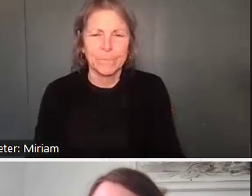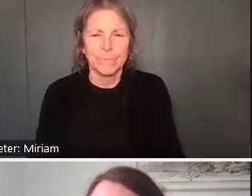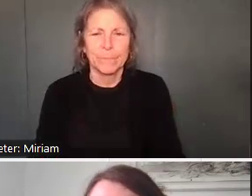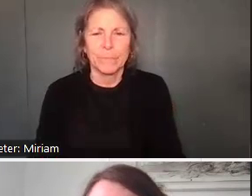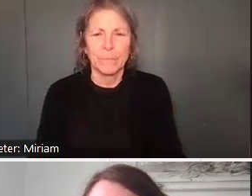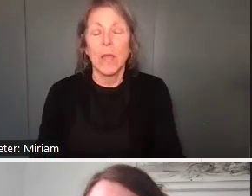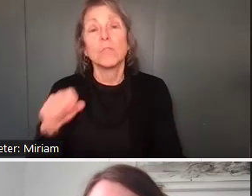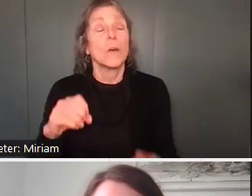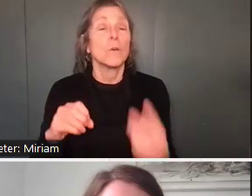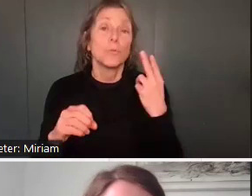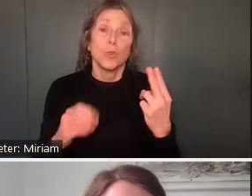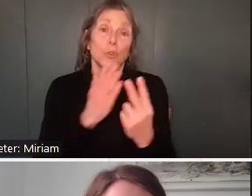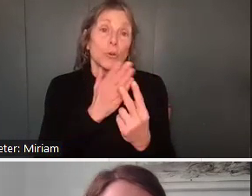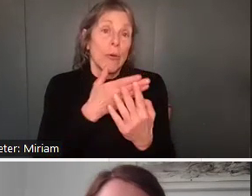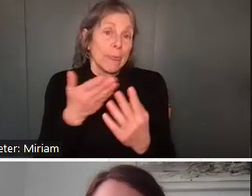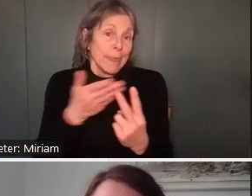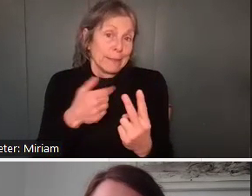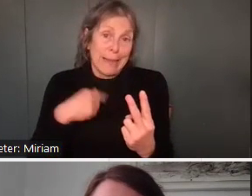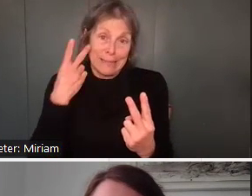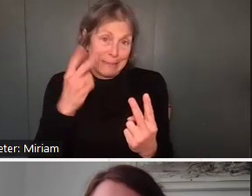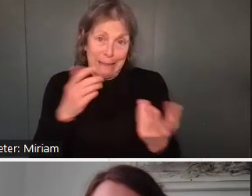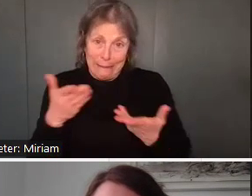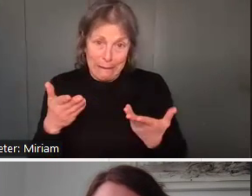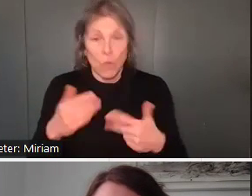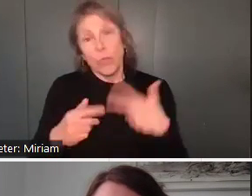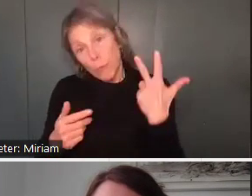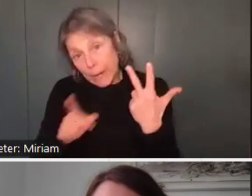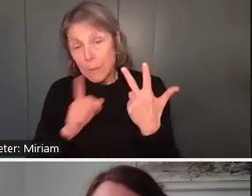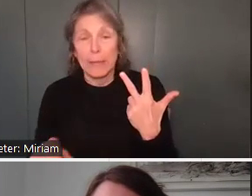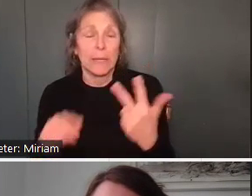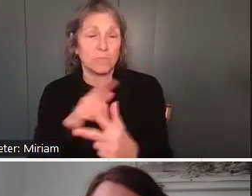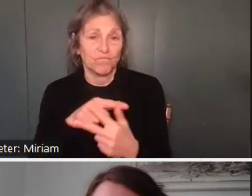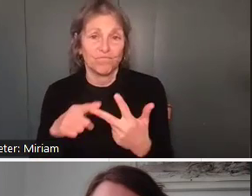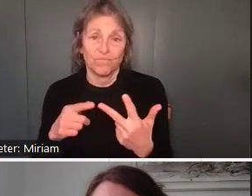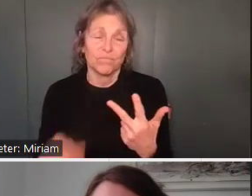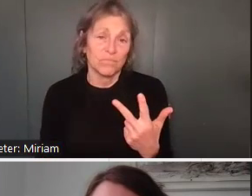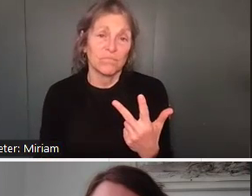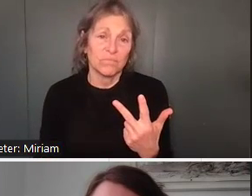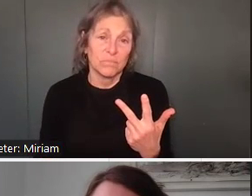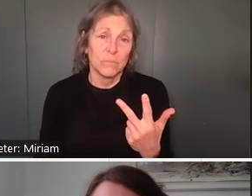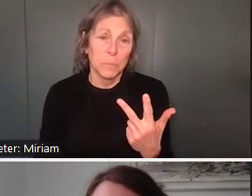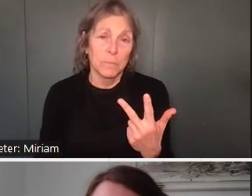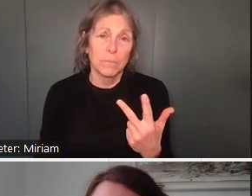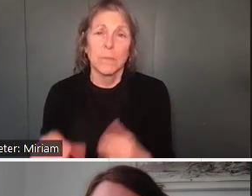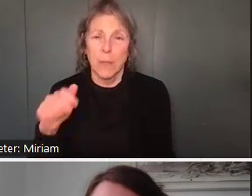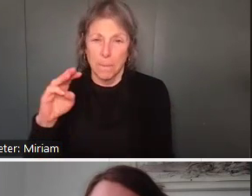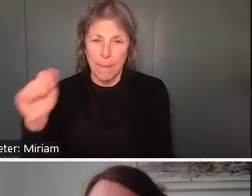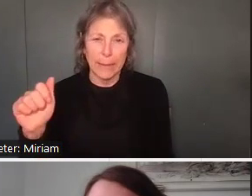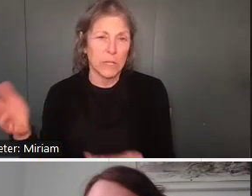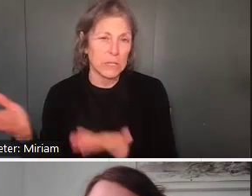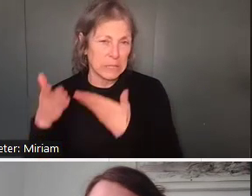So yeah, those are two areas that I see, or three, I guess, with the Amanda's